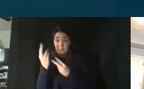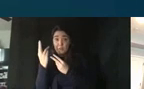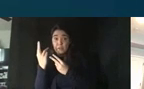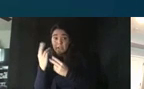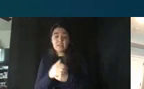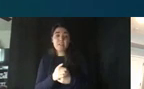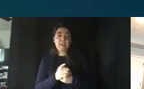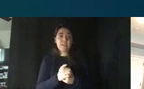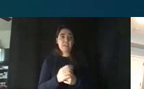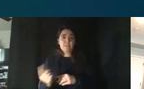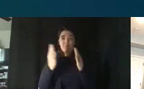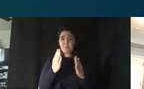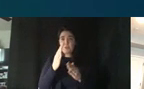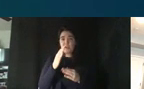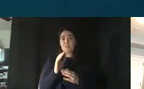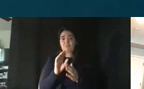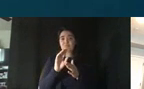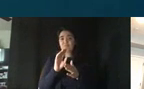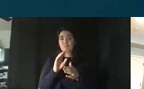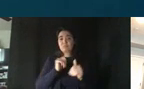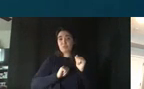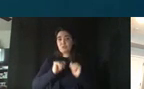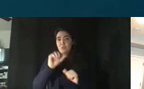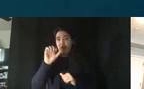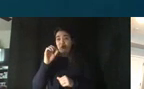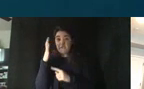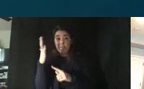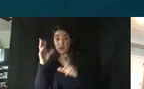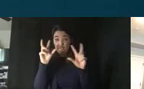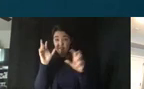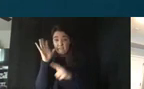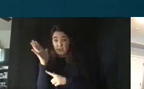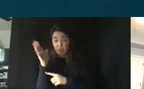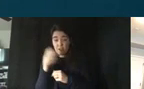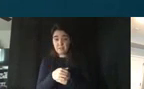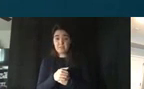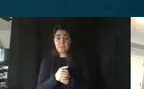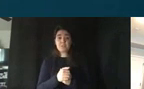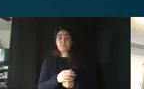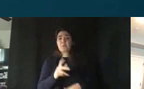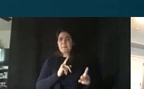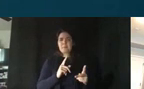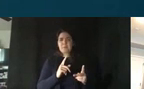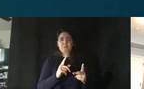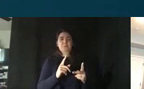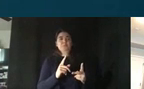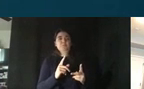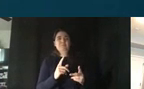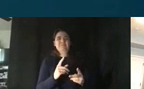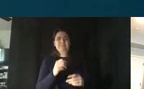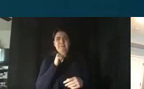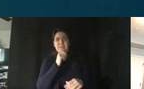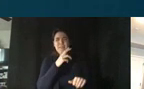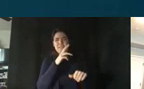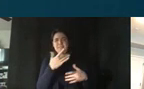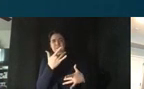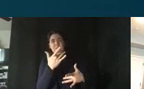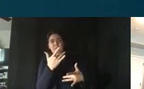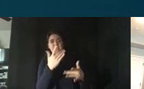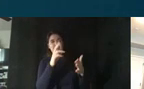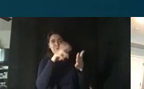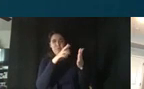a lot of people who would not have picked up a book about refugees picked up a book about refugees. And the